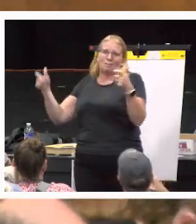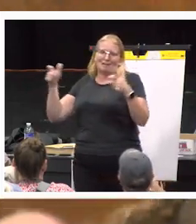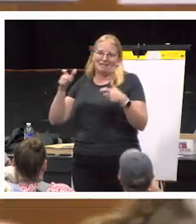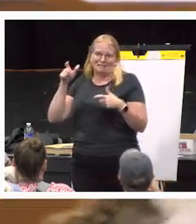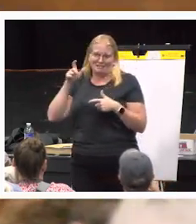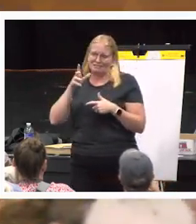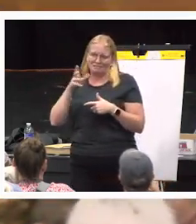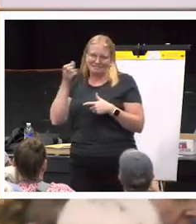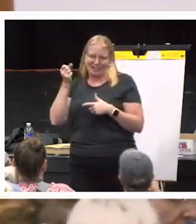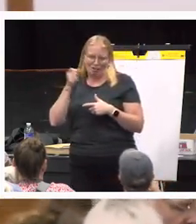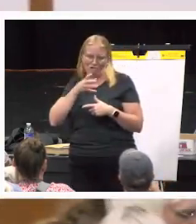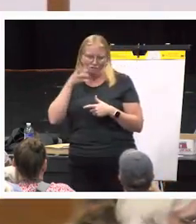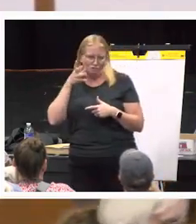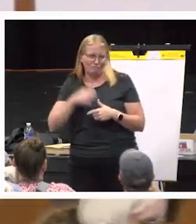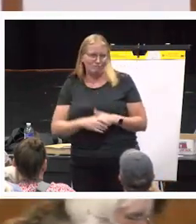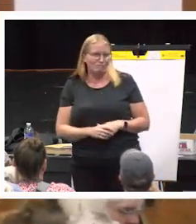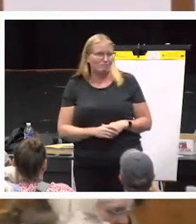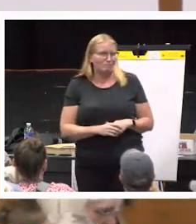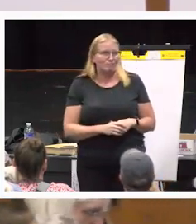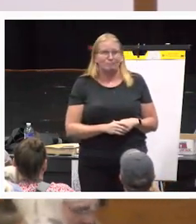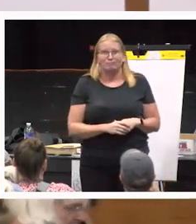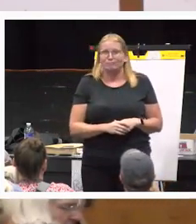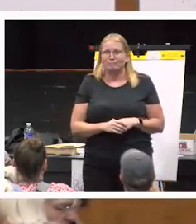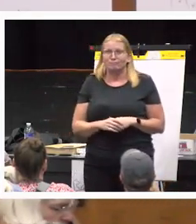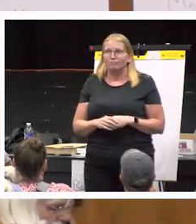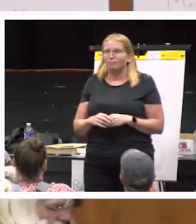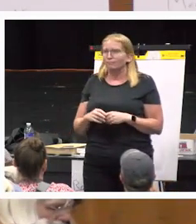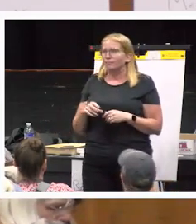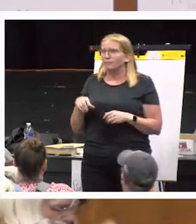Thank you. The next issue.